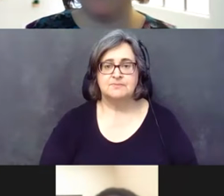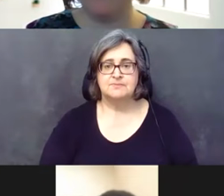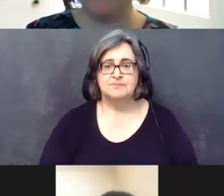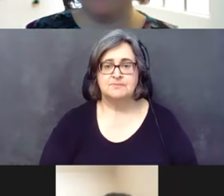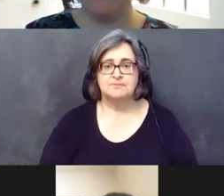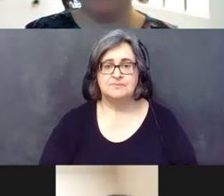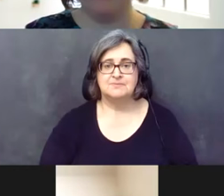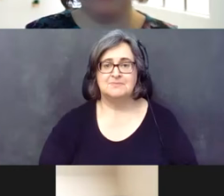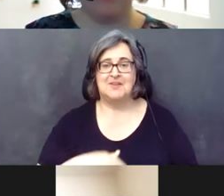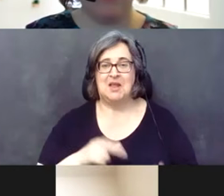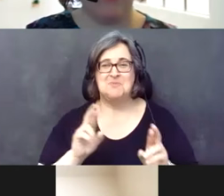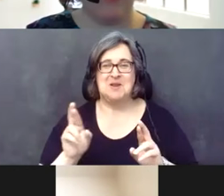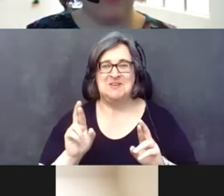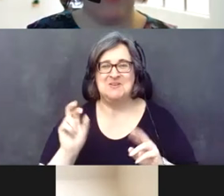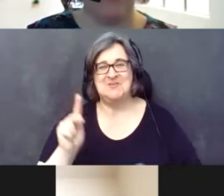Alrighty.